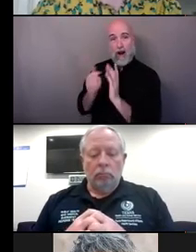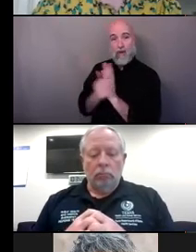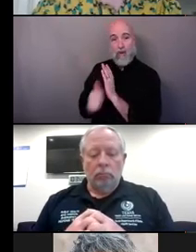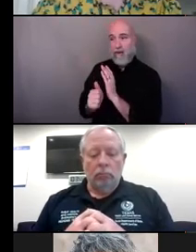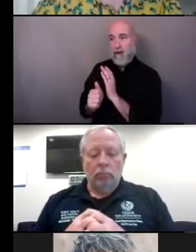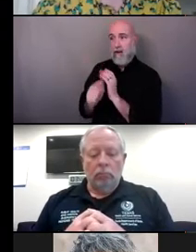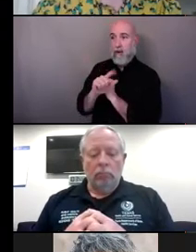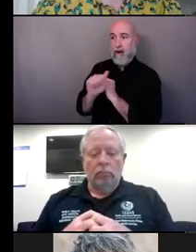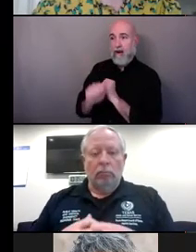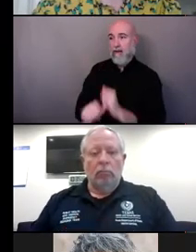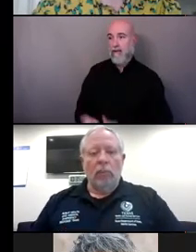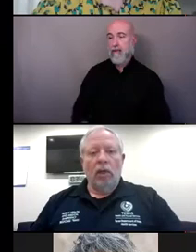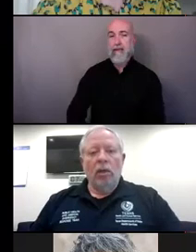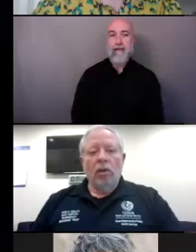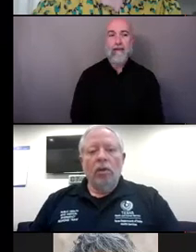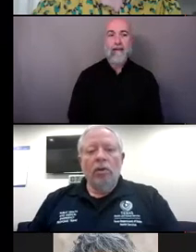Group 1A?